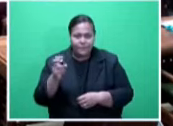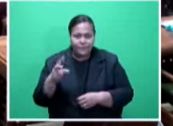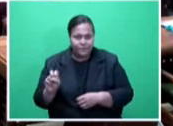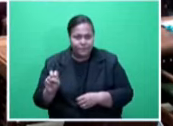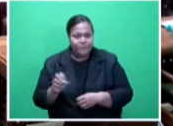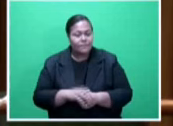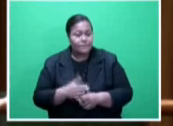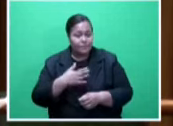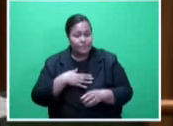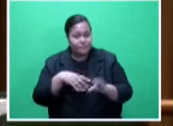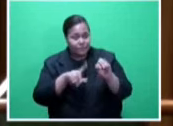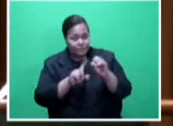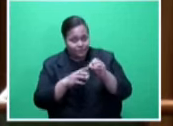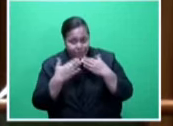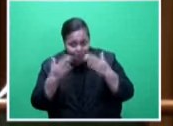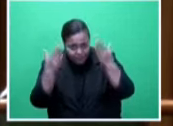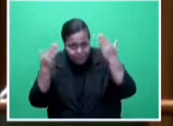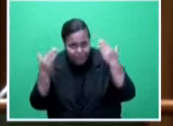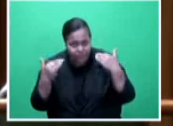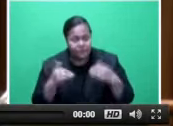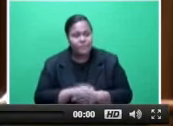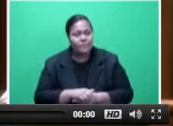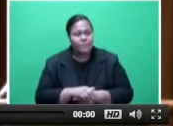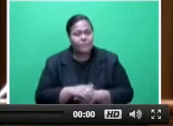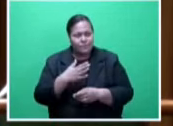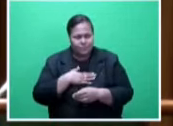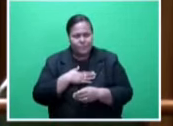sir. My question is to the Minister for Local Government, Housing and Community Development.